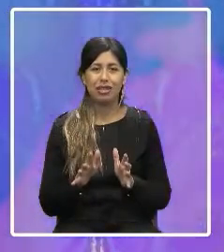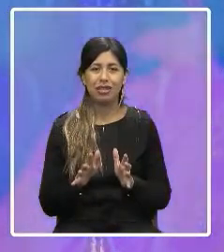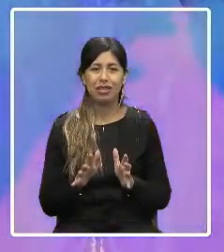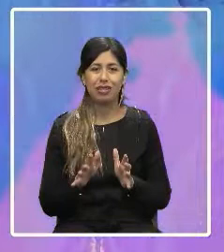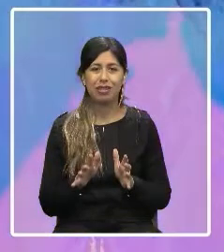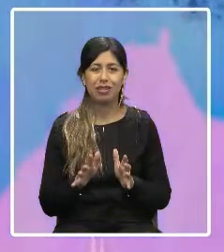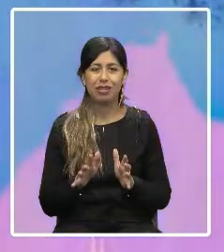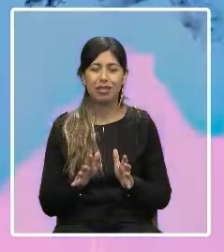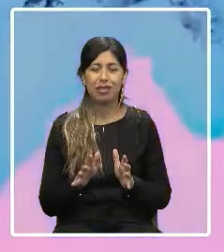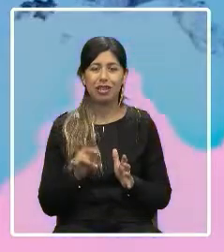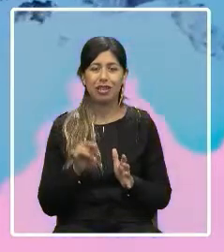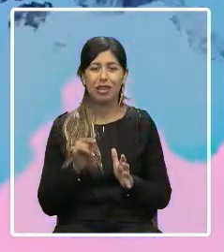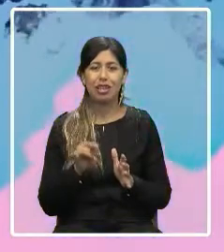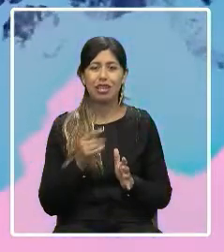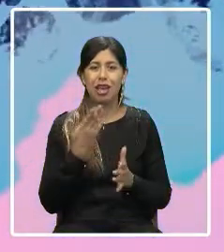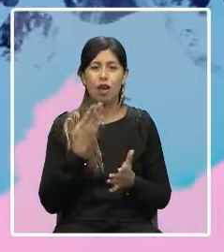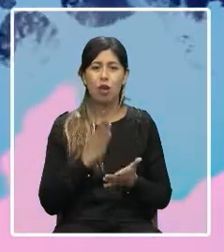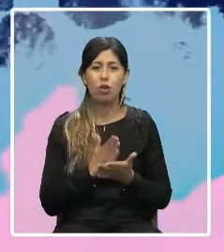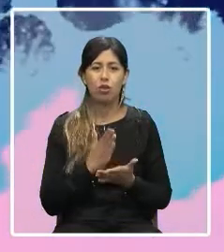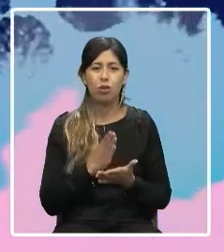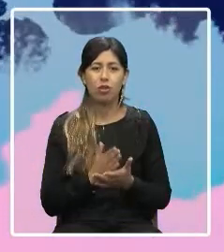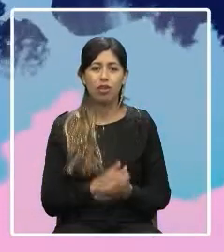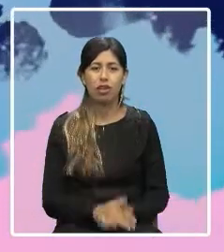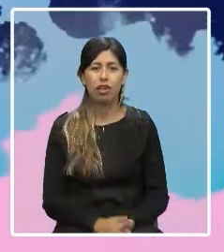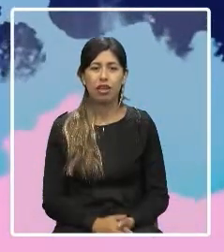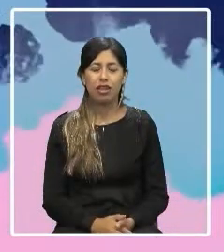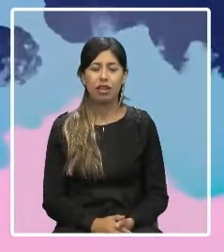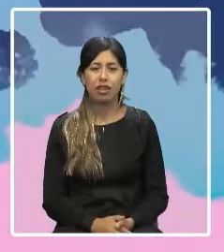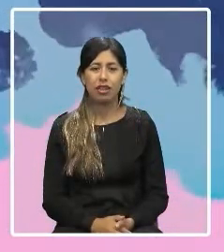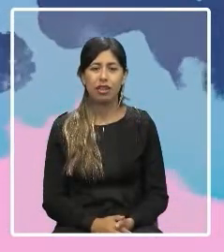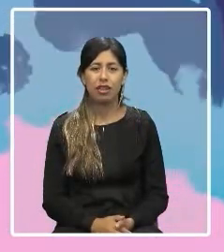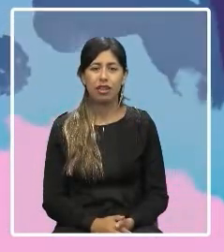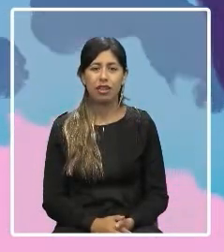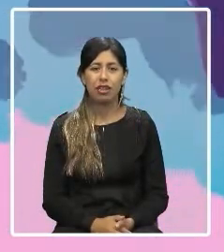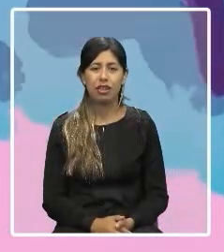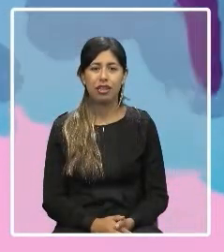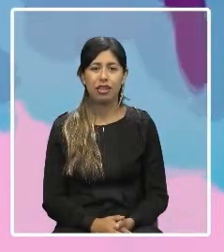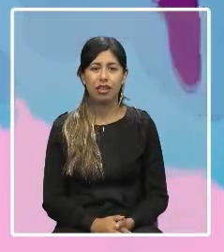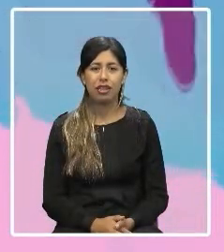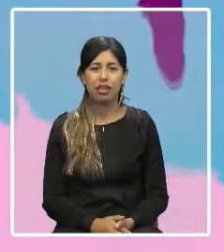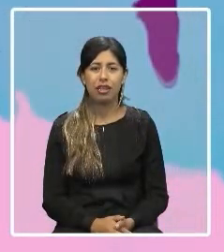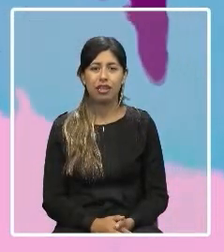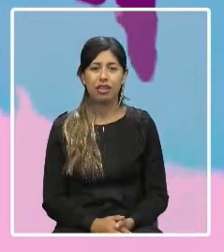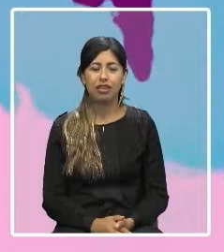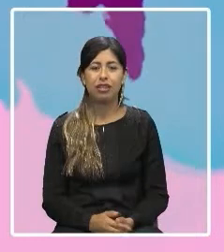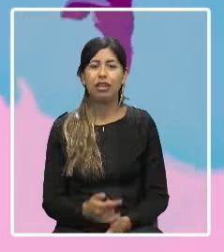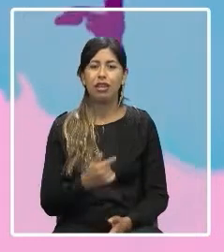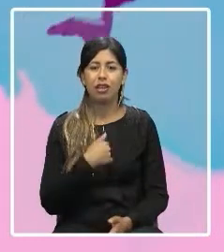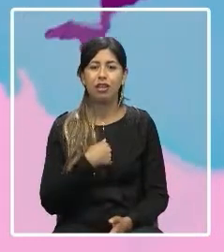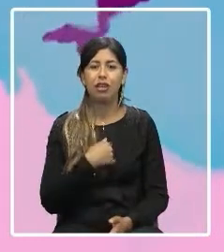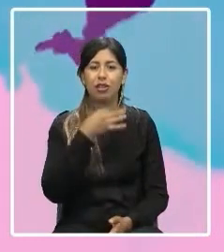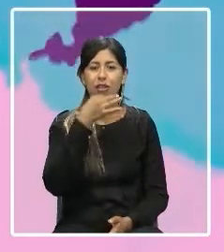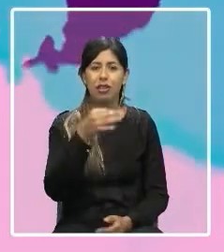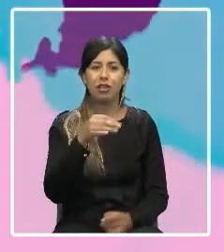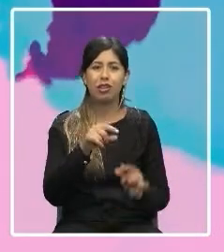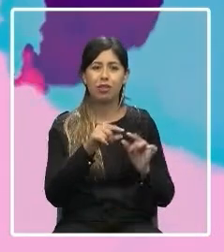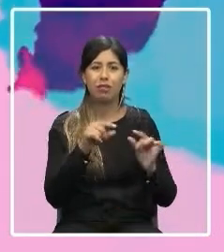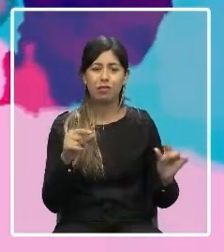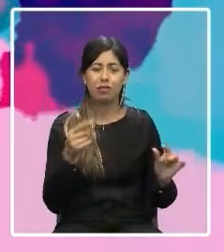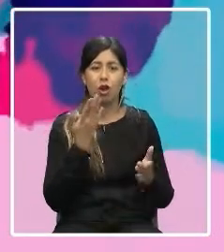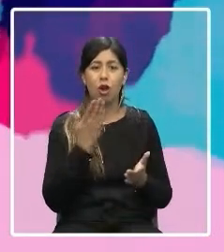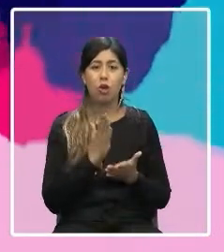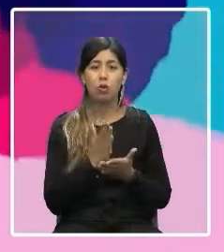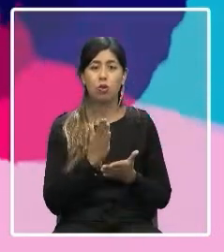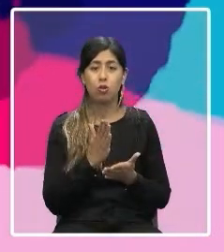importantly, when I kind of define an addictive behavior, I believe there are 6 core components that we find in